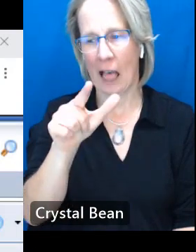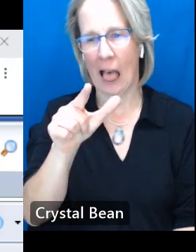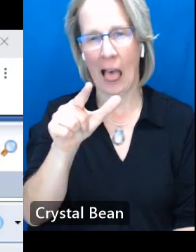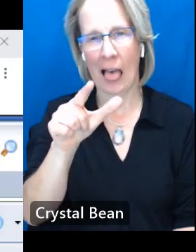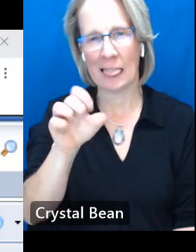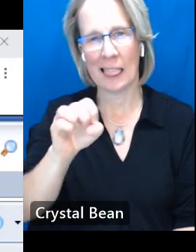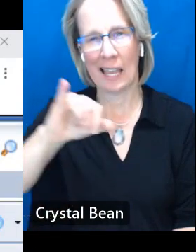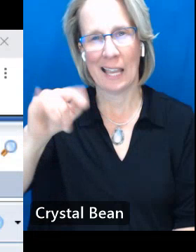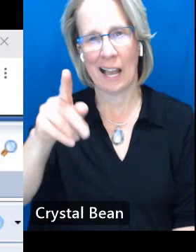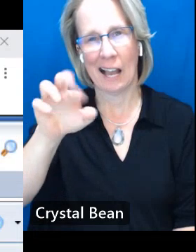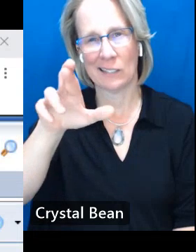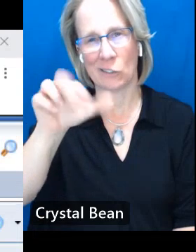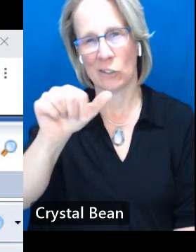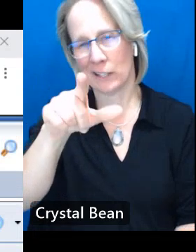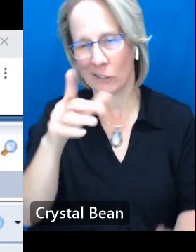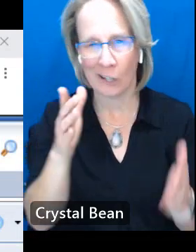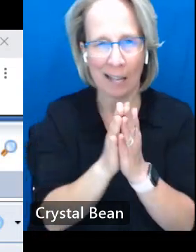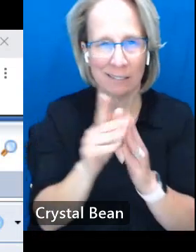capability.